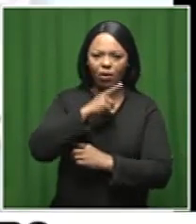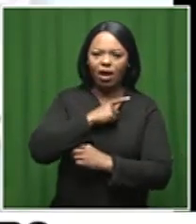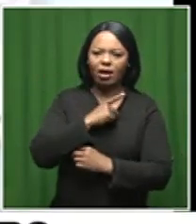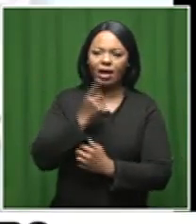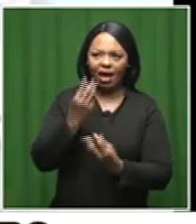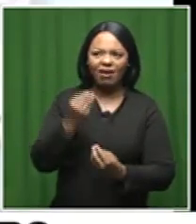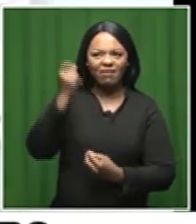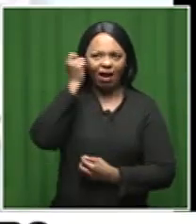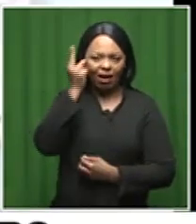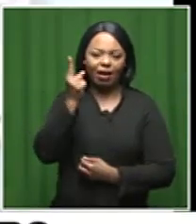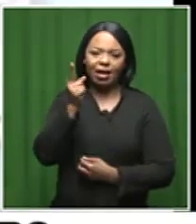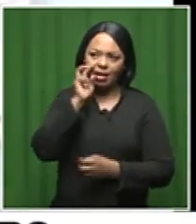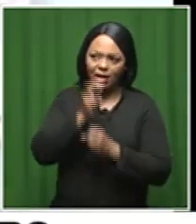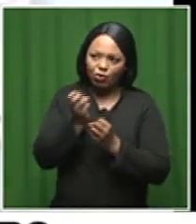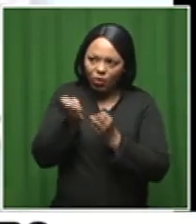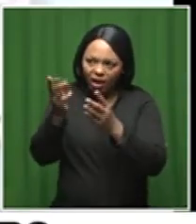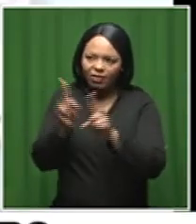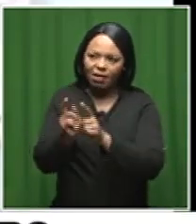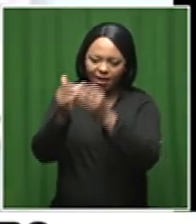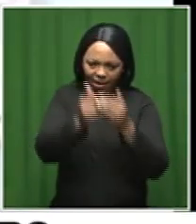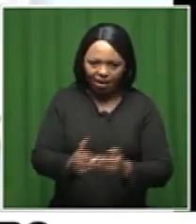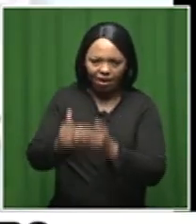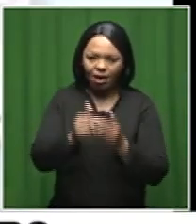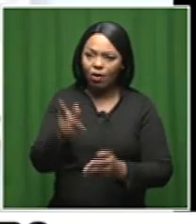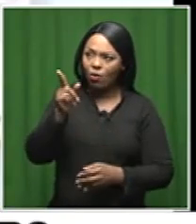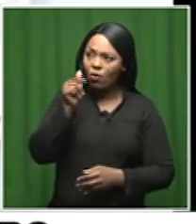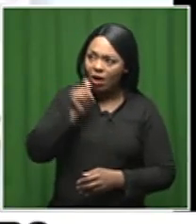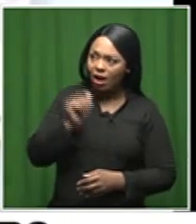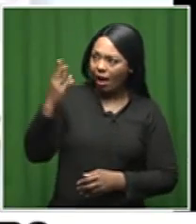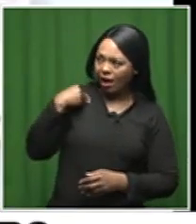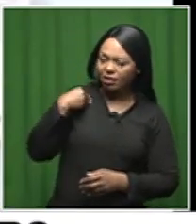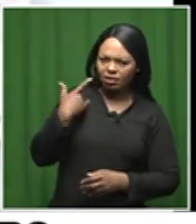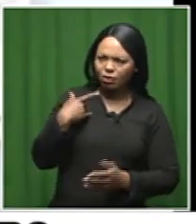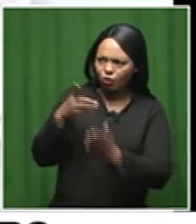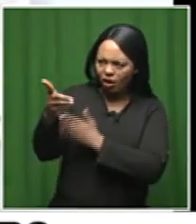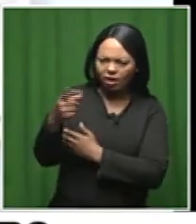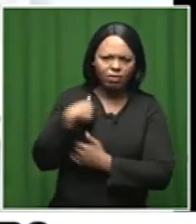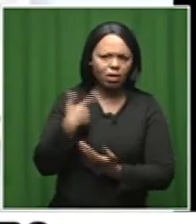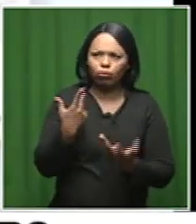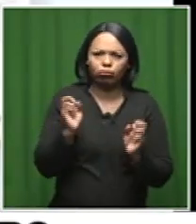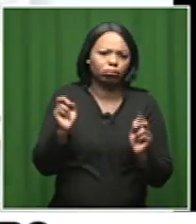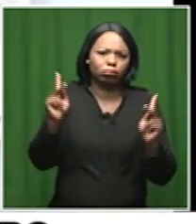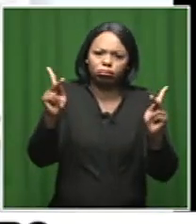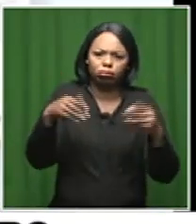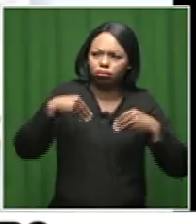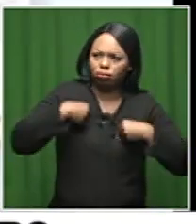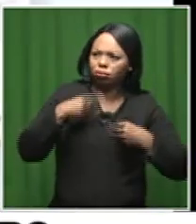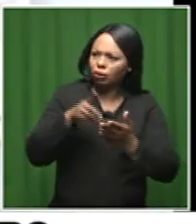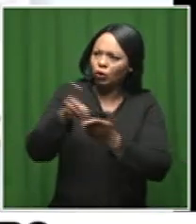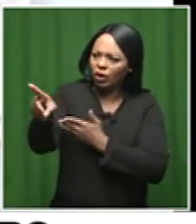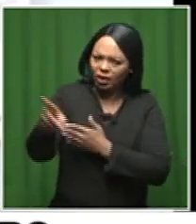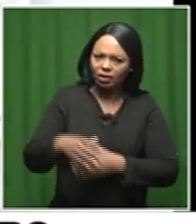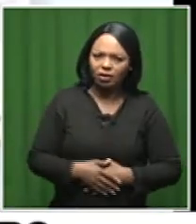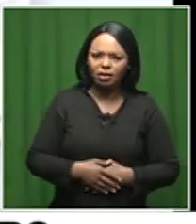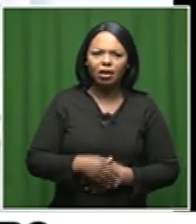caring. So when I was approached to donate, it just came naturally. I didn't even think about it until recently when people are starting